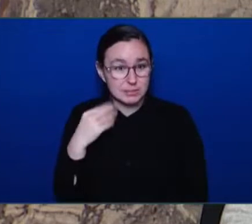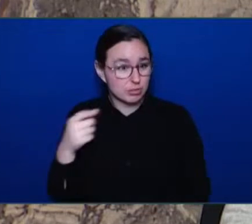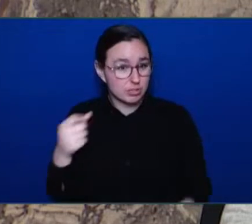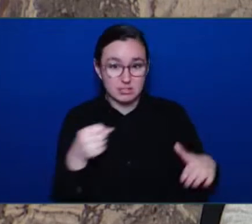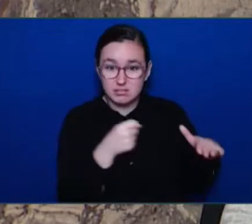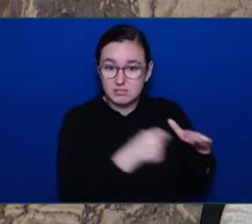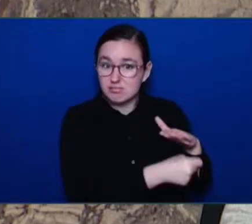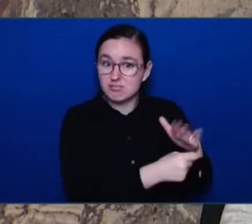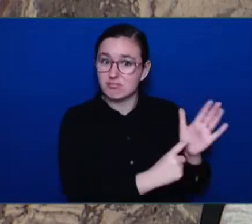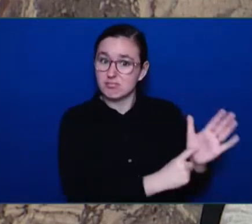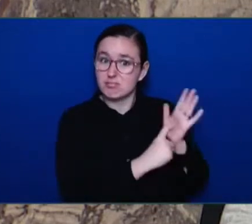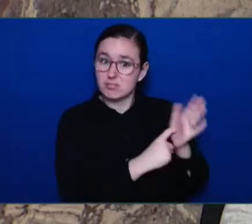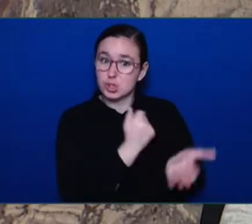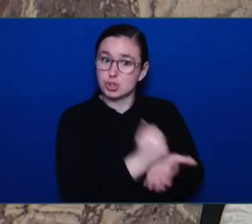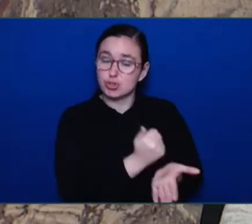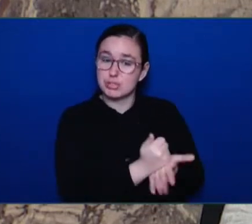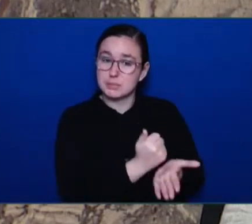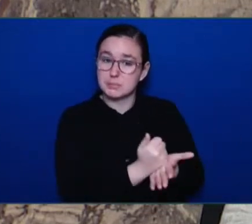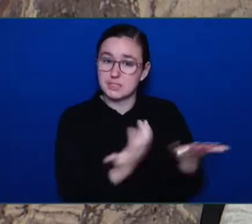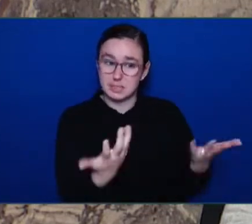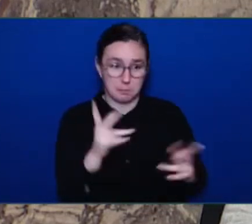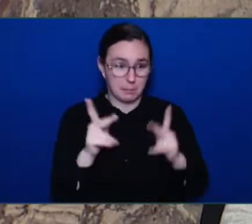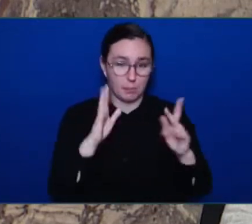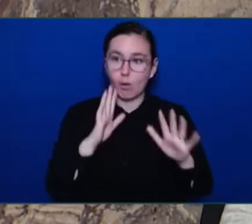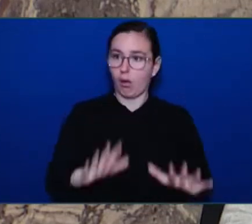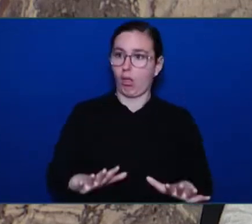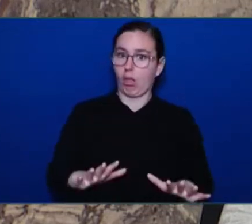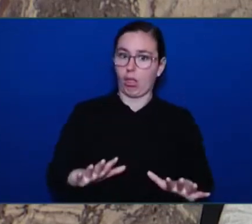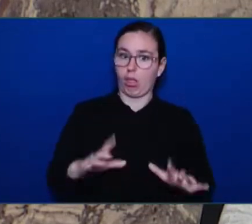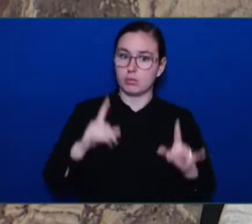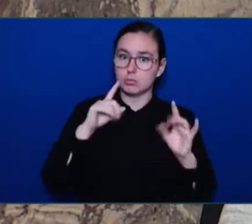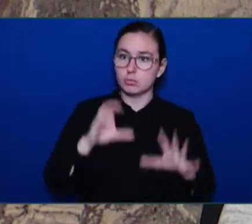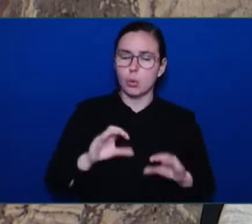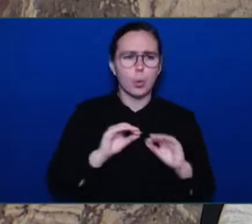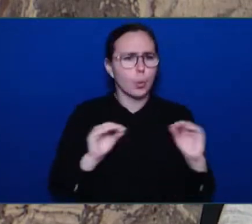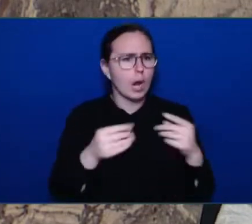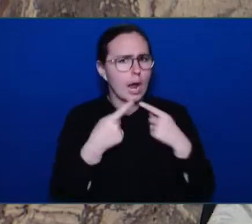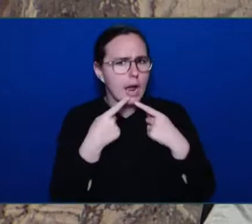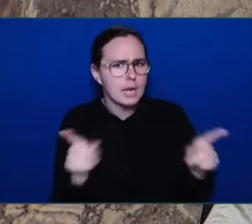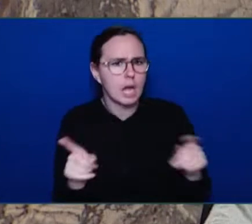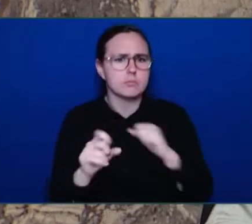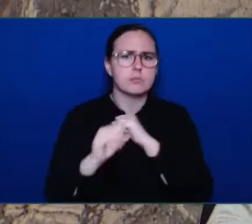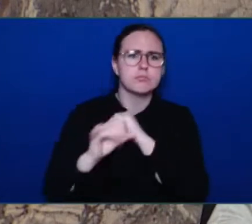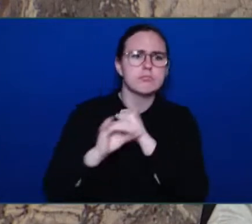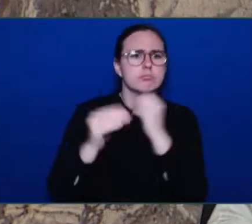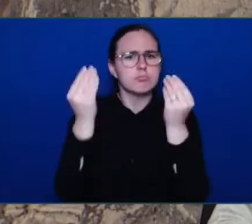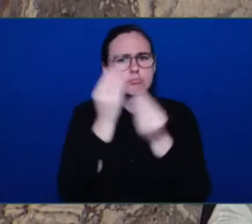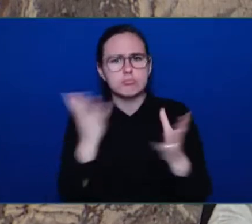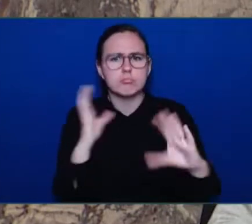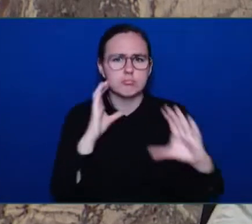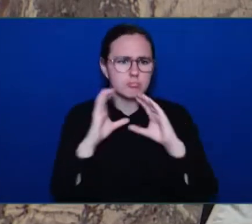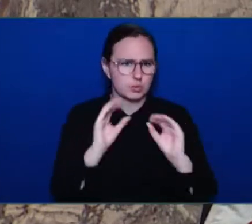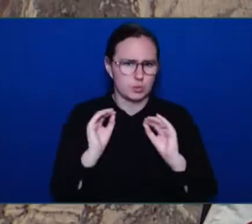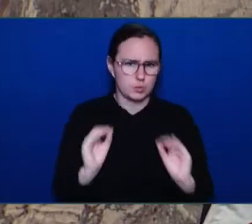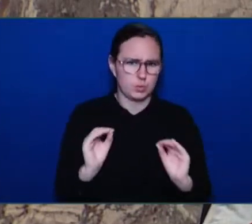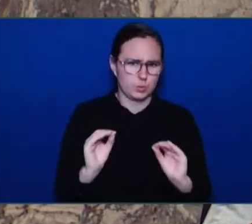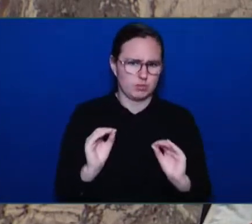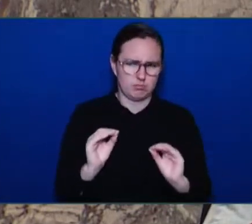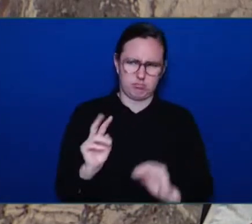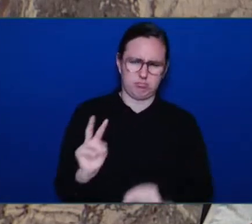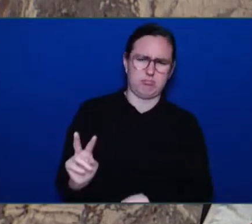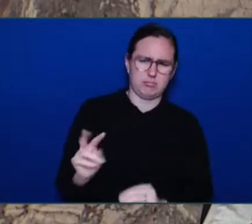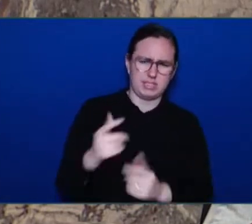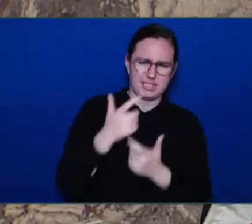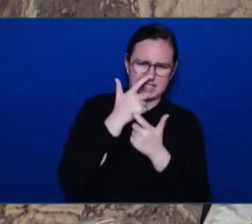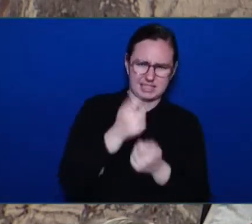announcements. I didn't see any debate in that. So it'll be interesting to see the record and where that came up. The number of young people that